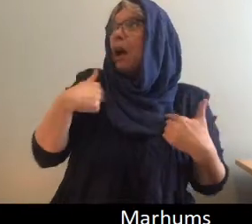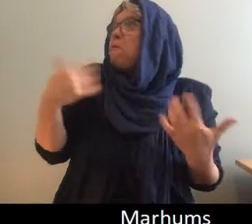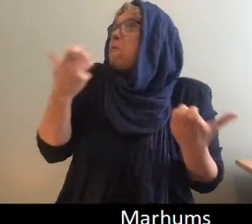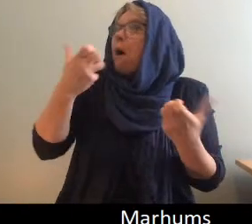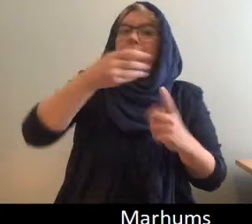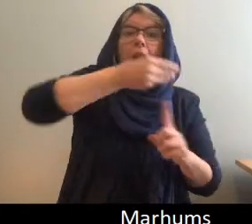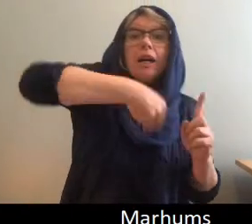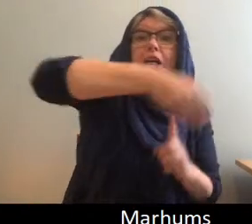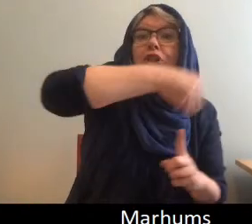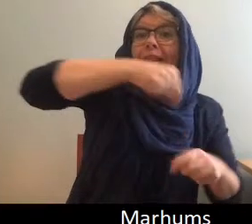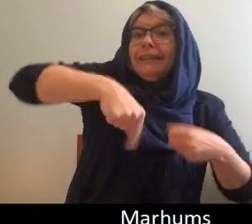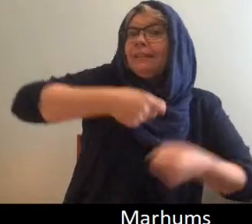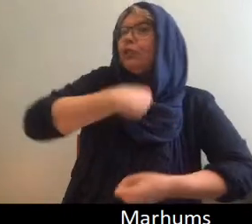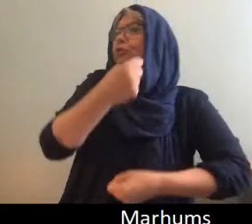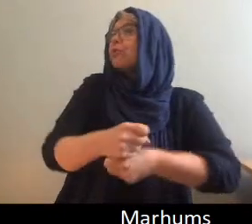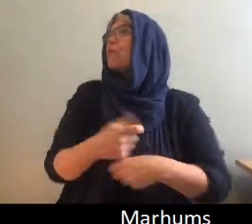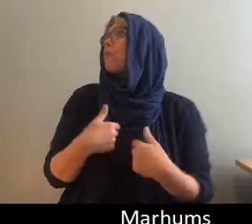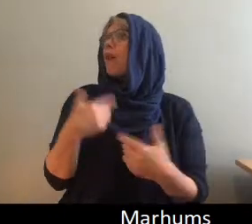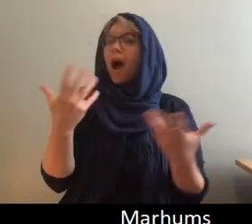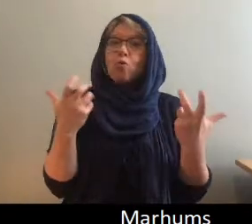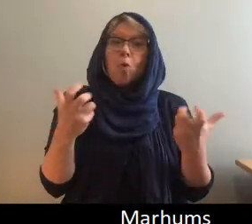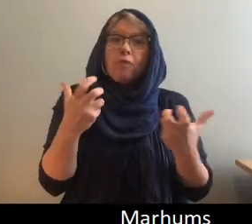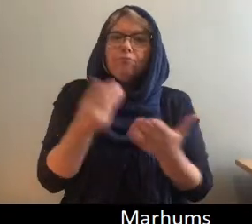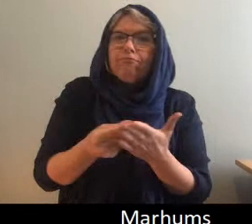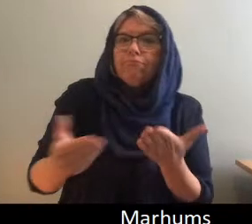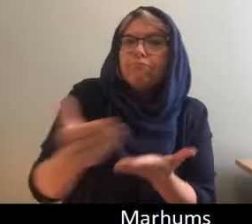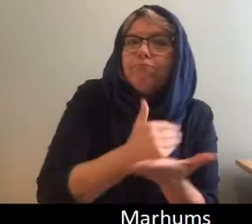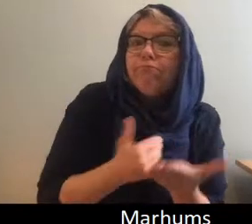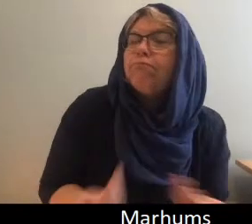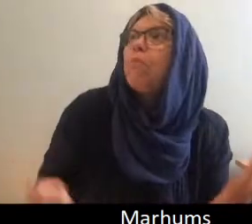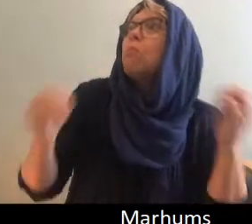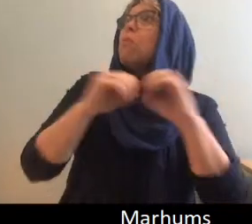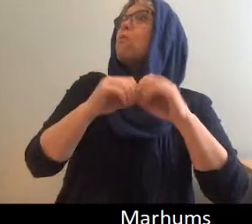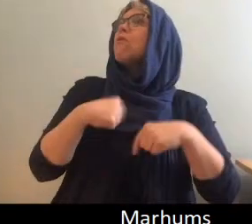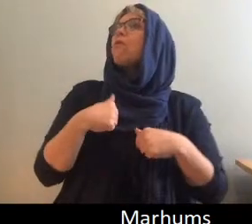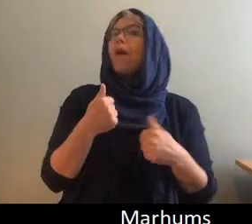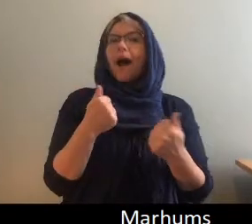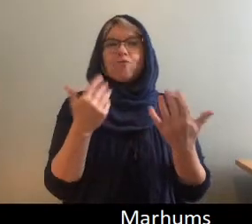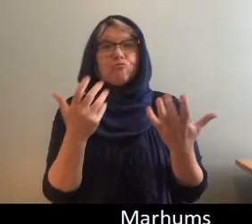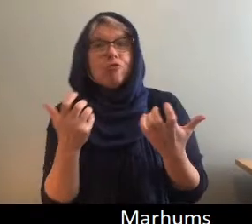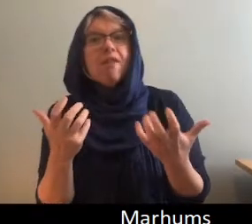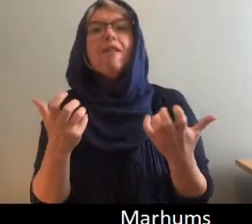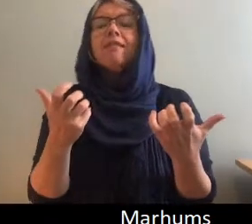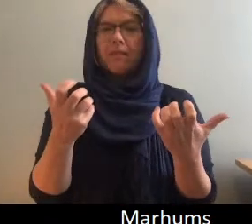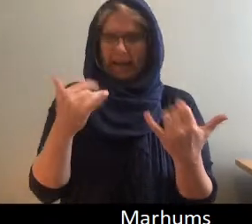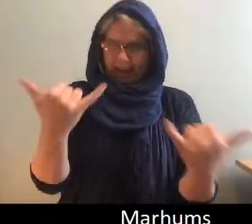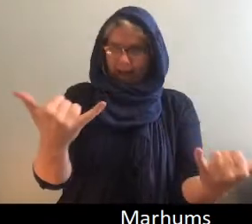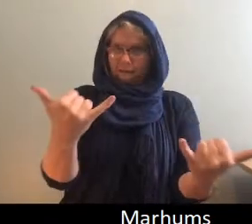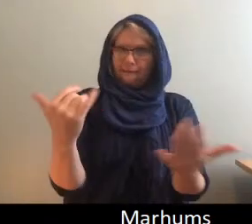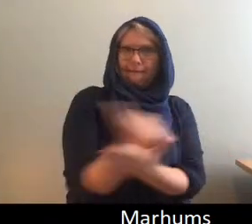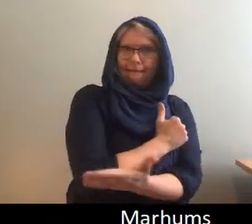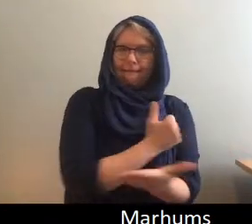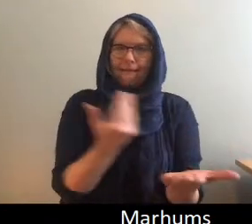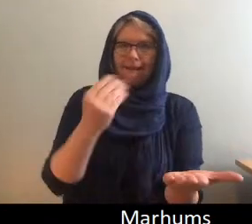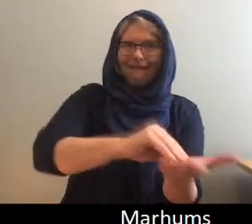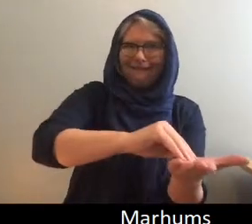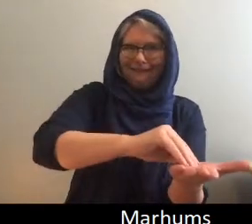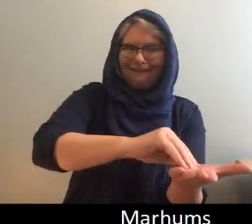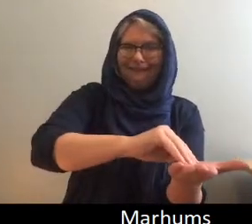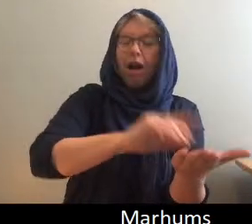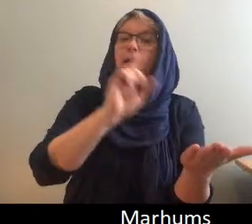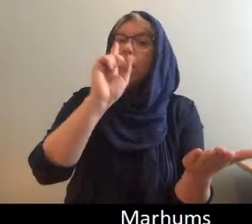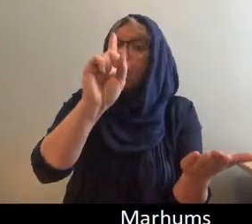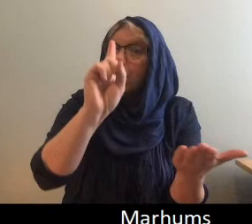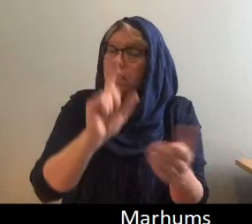for Allah, for others, to Allah, for others to increase, have their increase in sustenance, then pray for myself. If, for example,